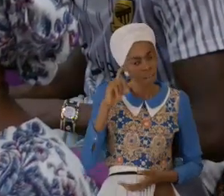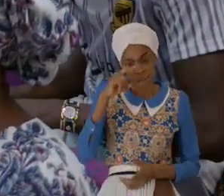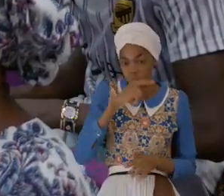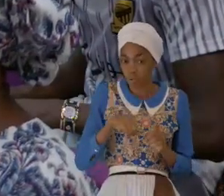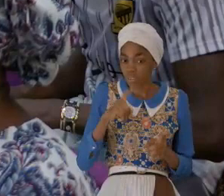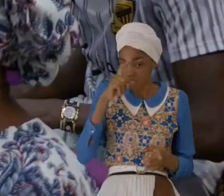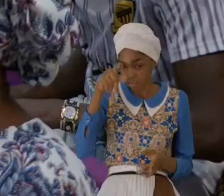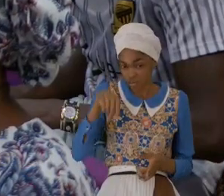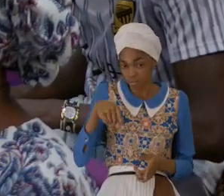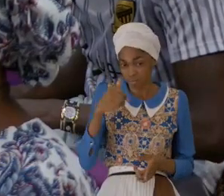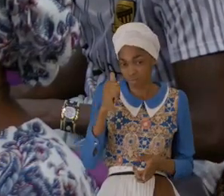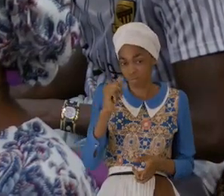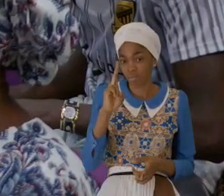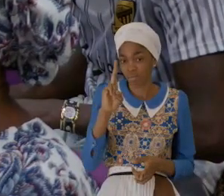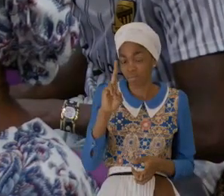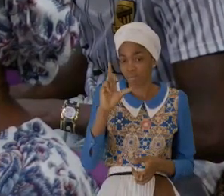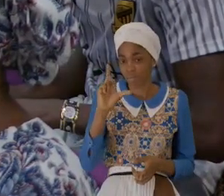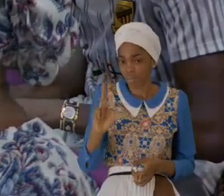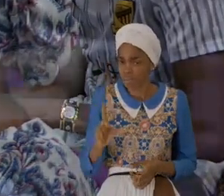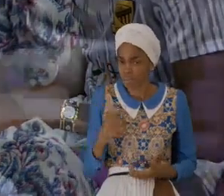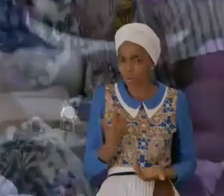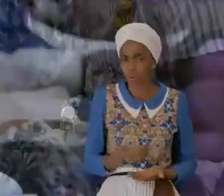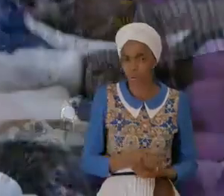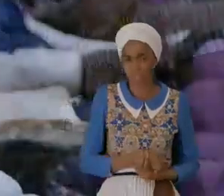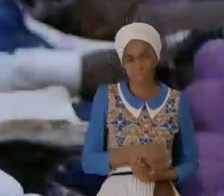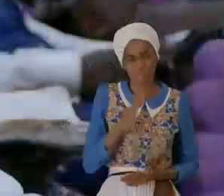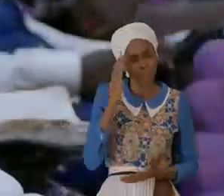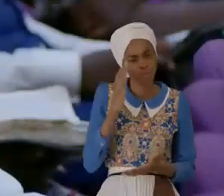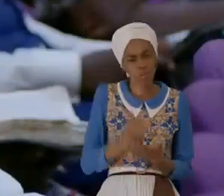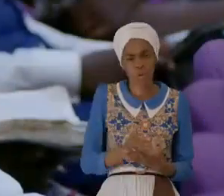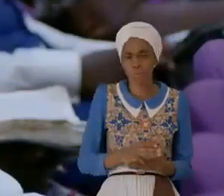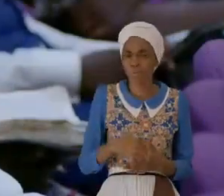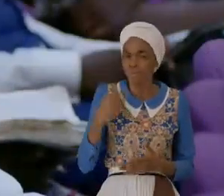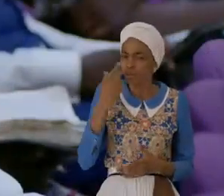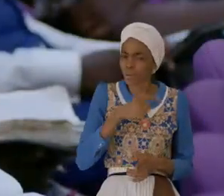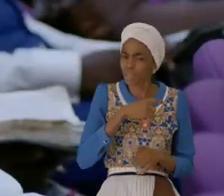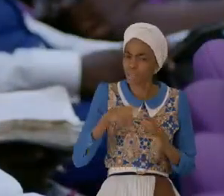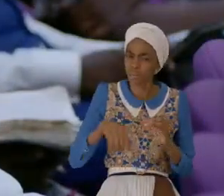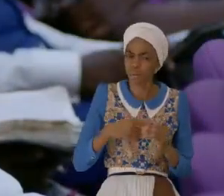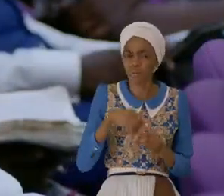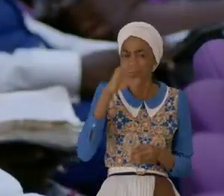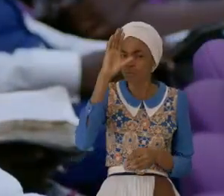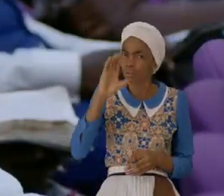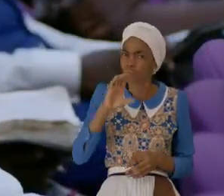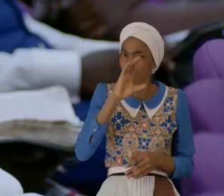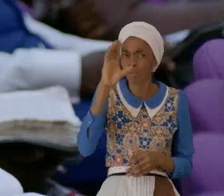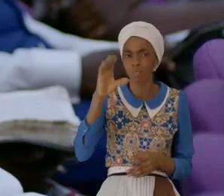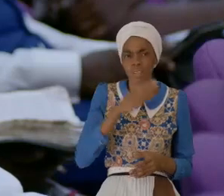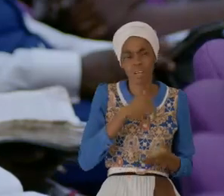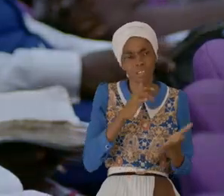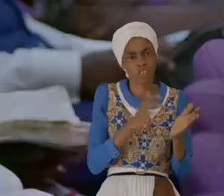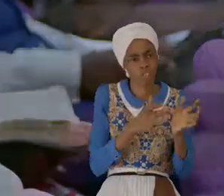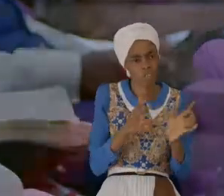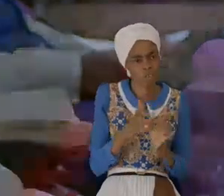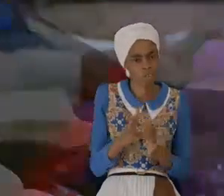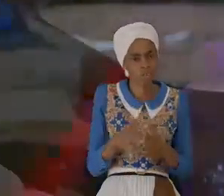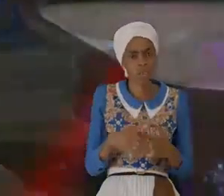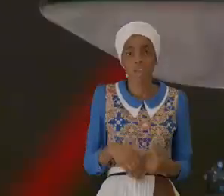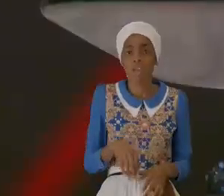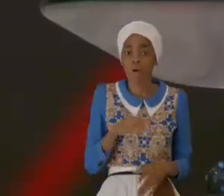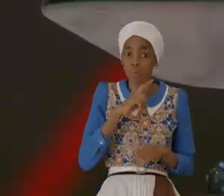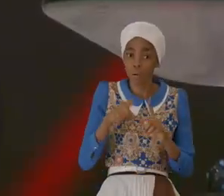only talks, you know, about the cross and all that. When he gets there, when he gets to other places, he's still